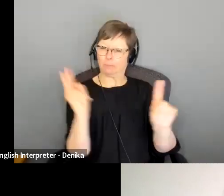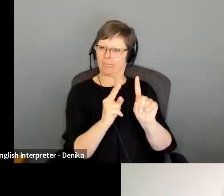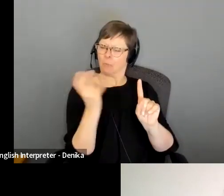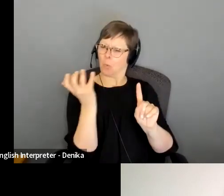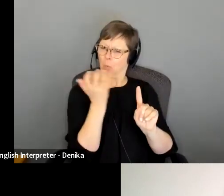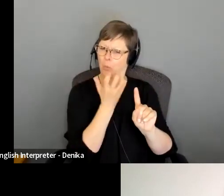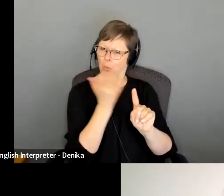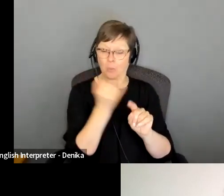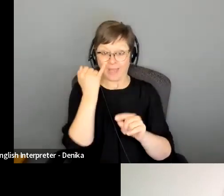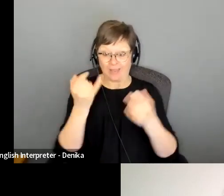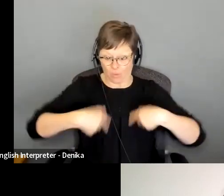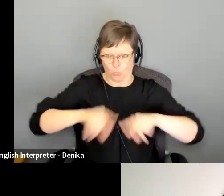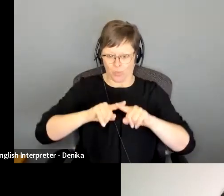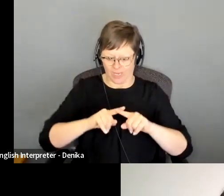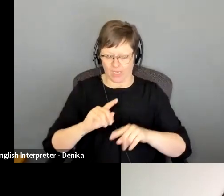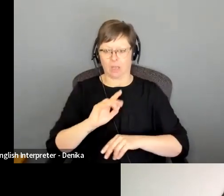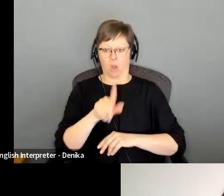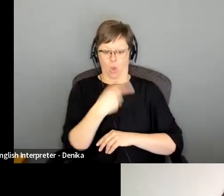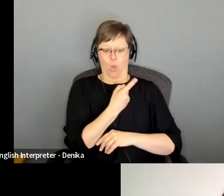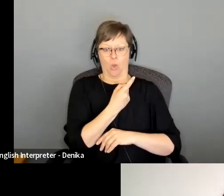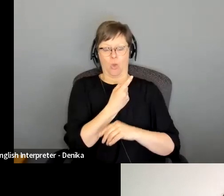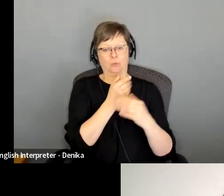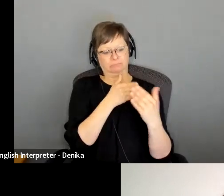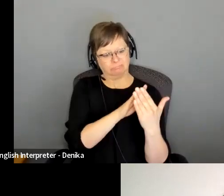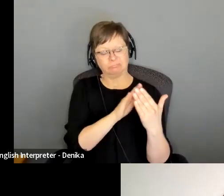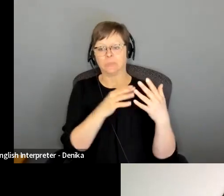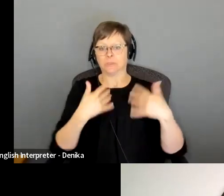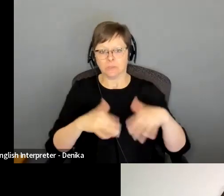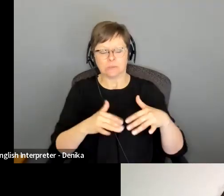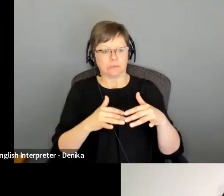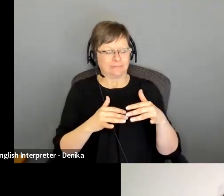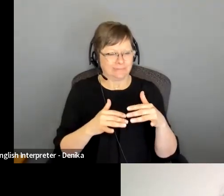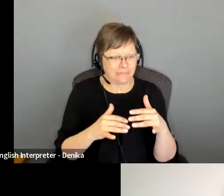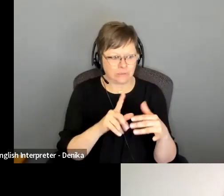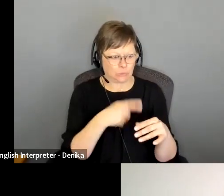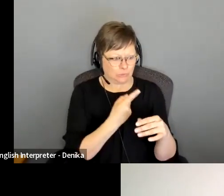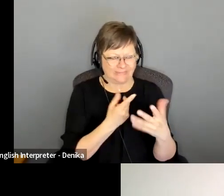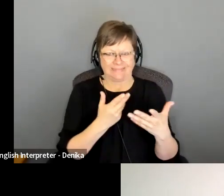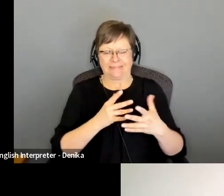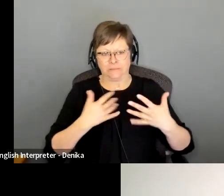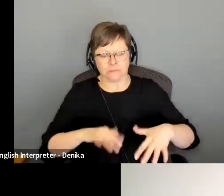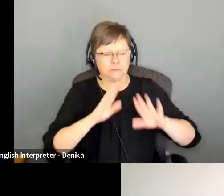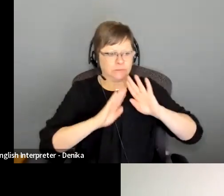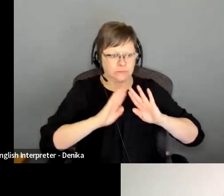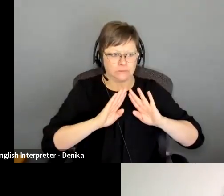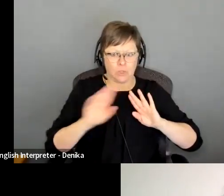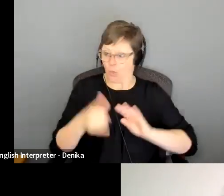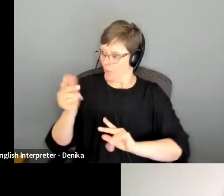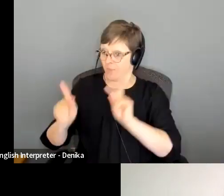there's a hill or there's things to sort of face, if we are with other people, it can make things seem less steep.